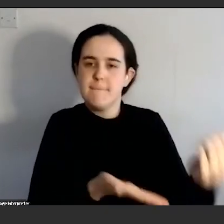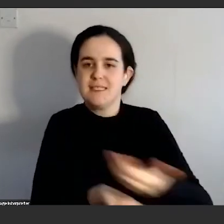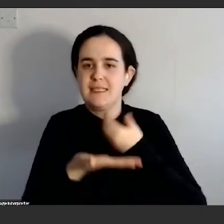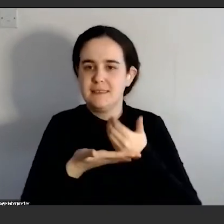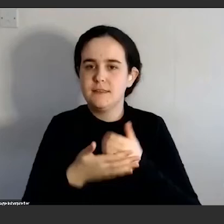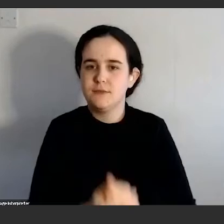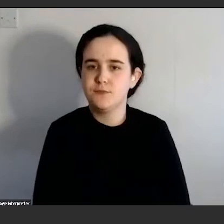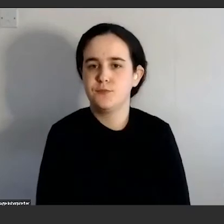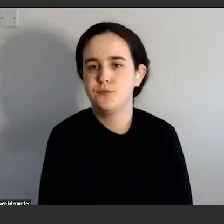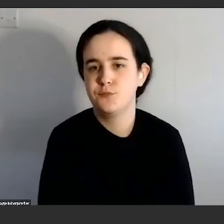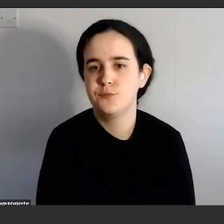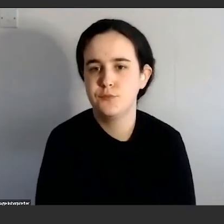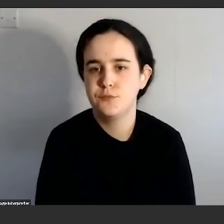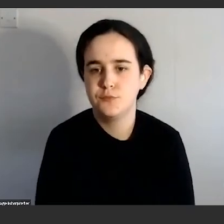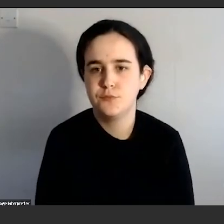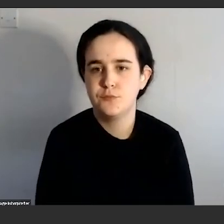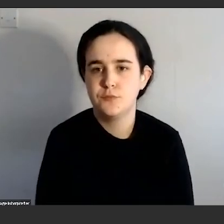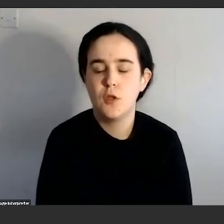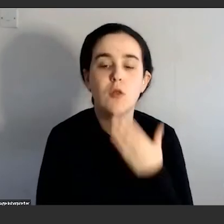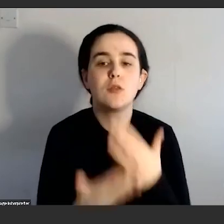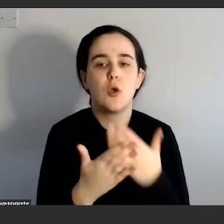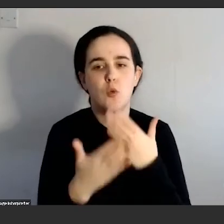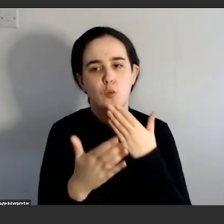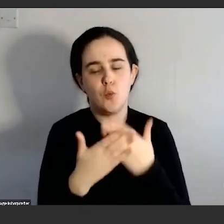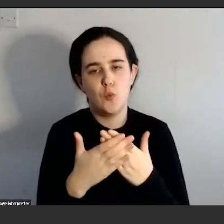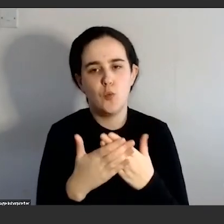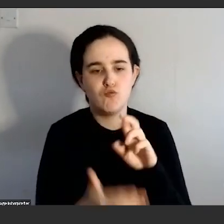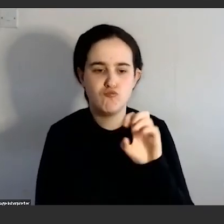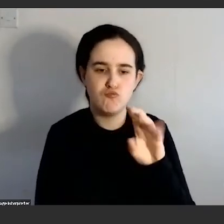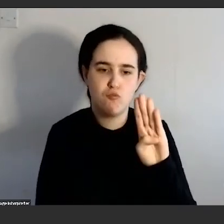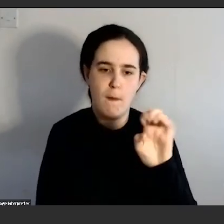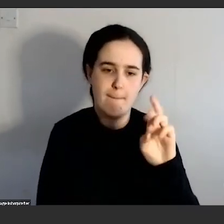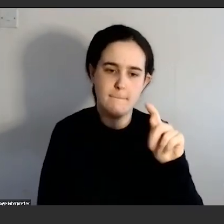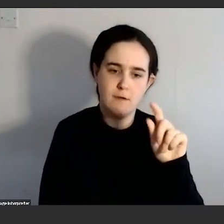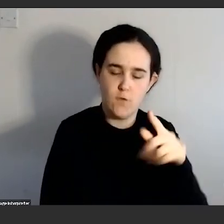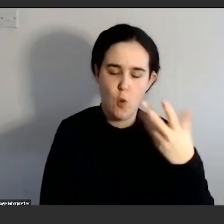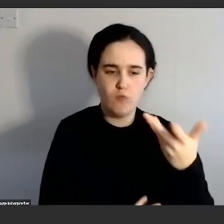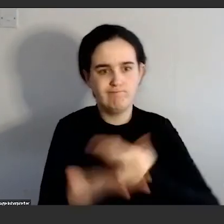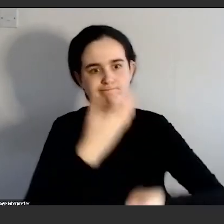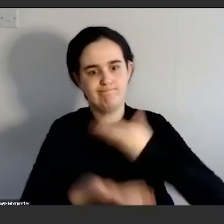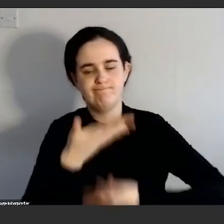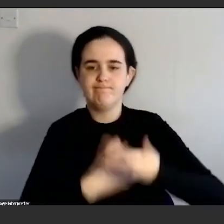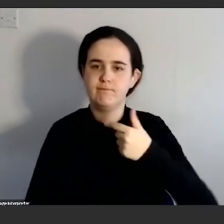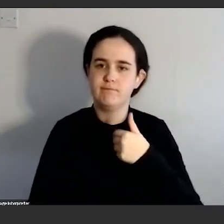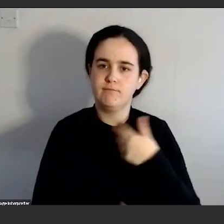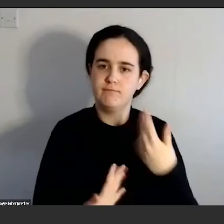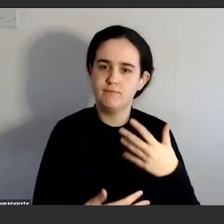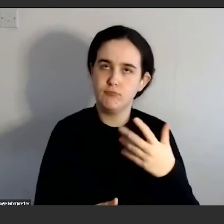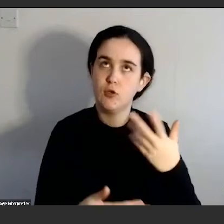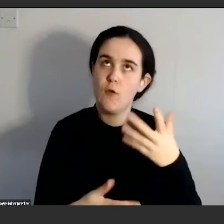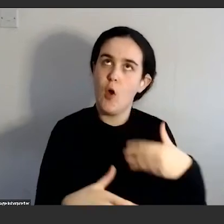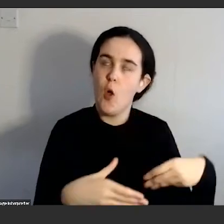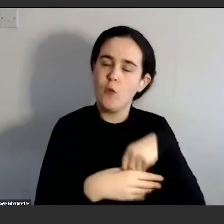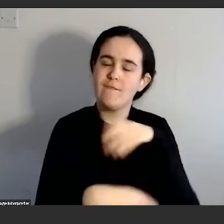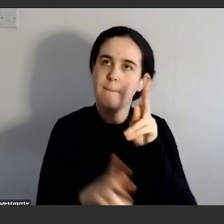us about the inclusivity of disability when we're looking at emergency situations. Really appreciate you. Thank you, Femi.